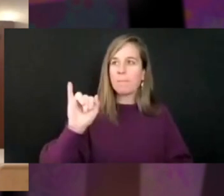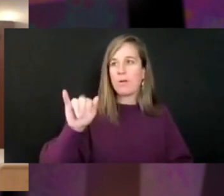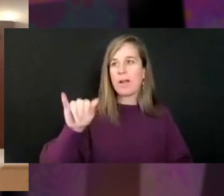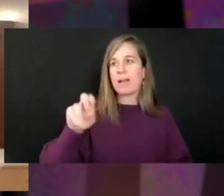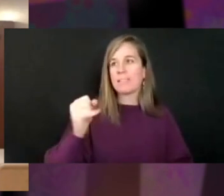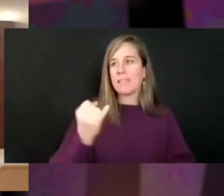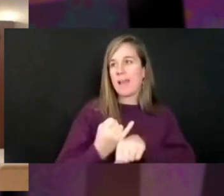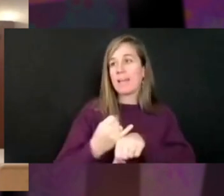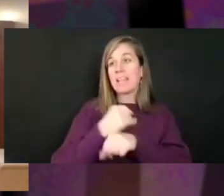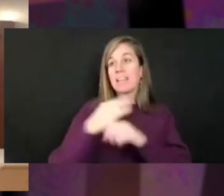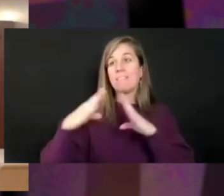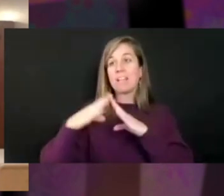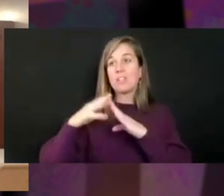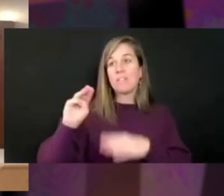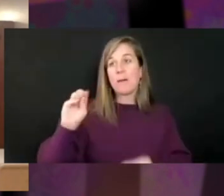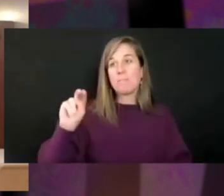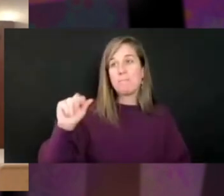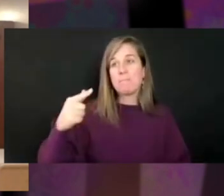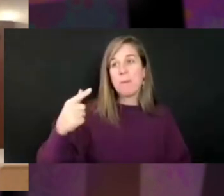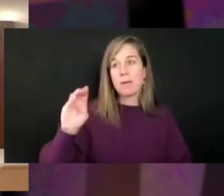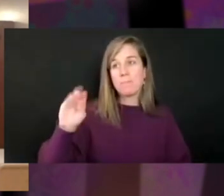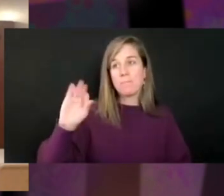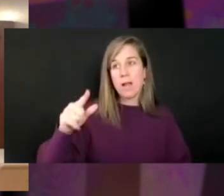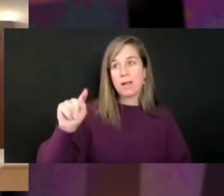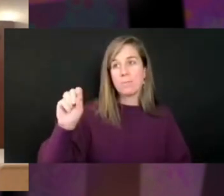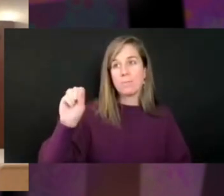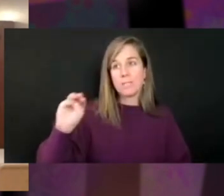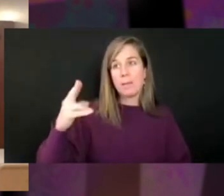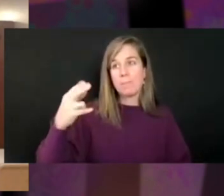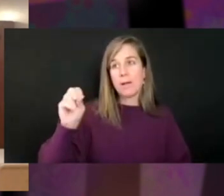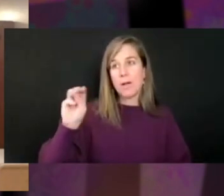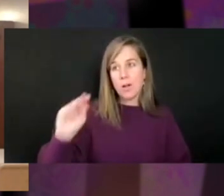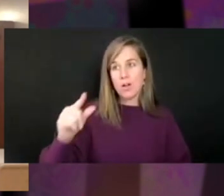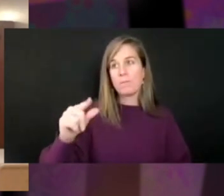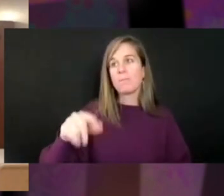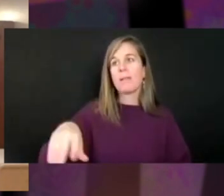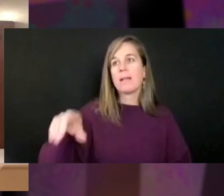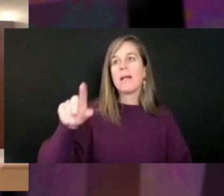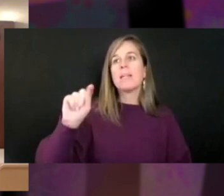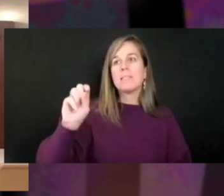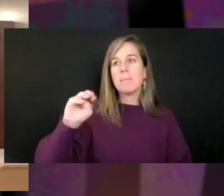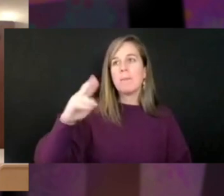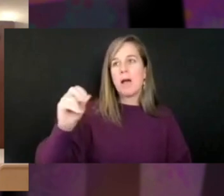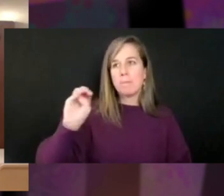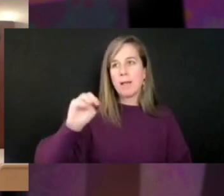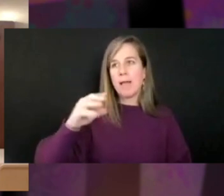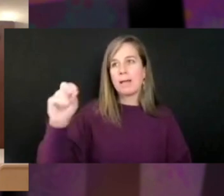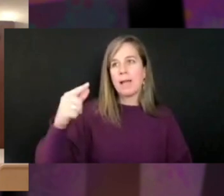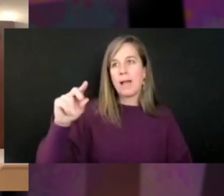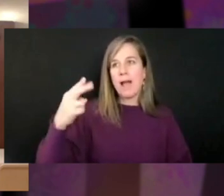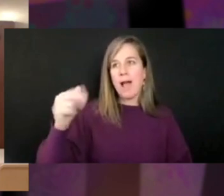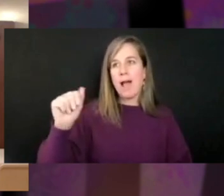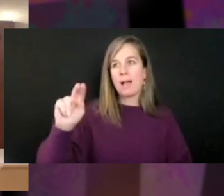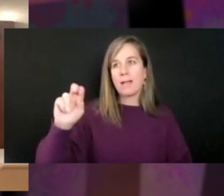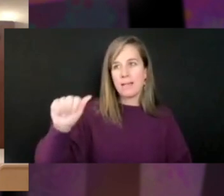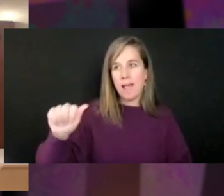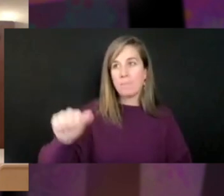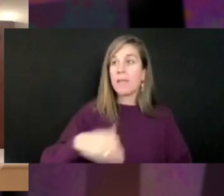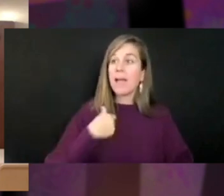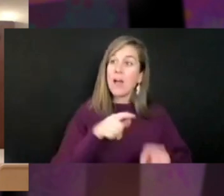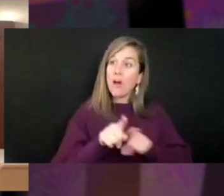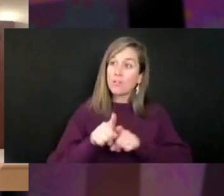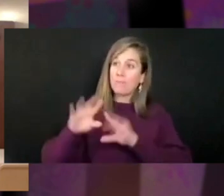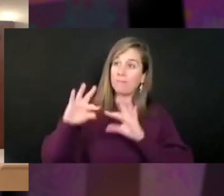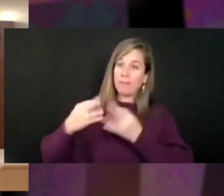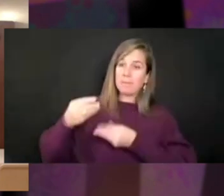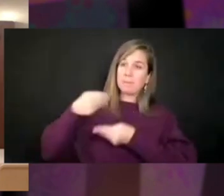villages of Mongmong, Tomhom, and Hengatnya. And I also have lineage in Saipan, which is a little bit further back.